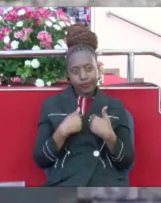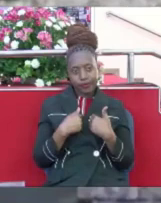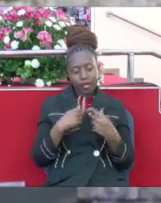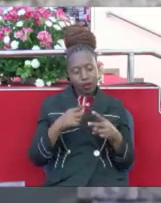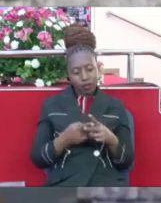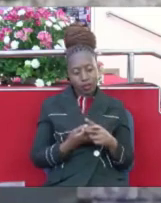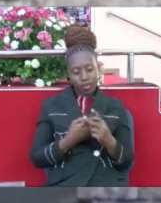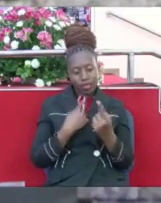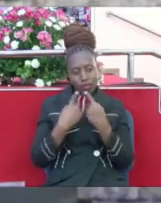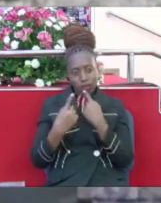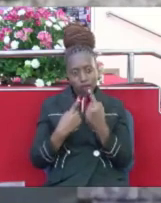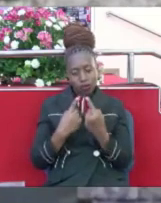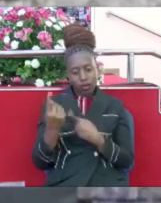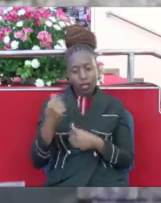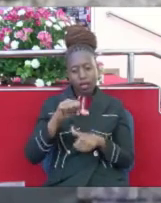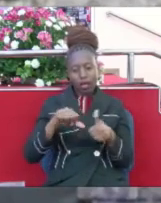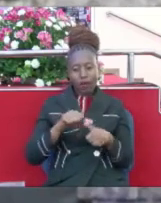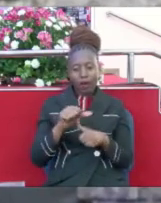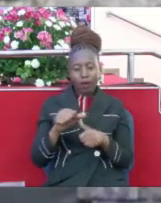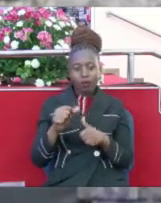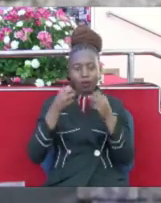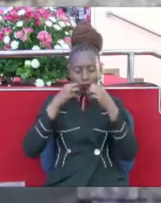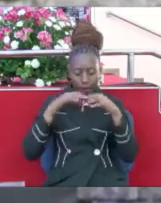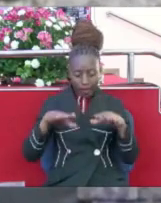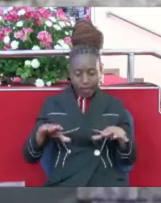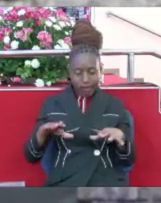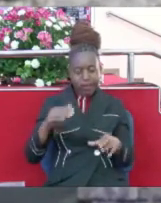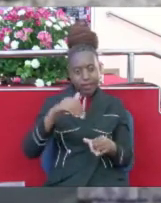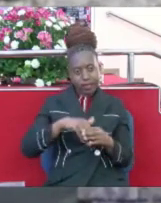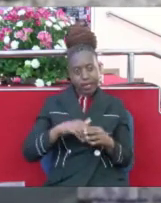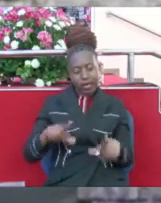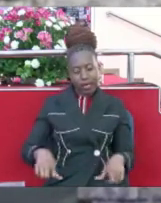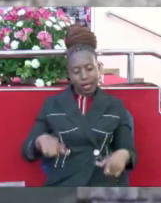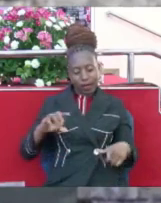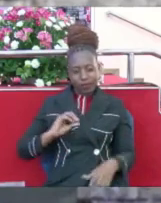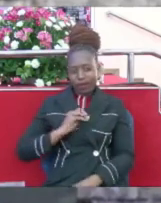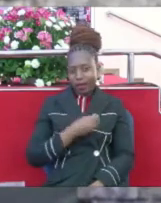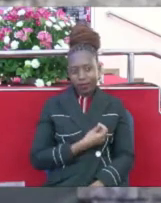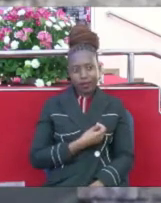of blessings that are upon our lives, not just on our neighbors' lives.